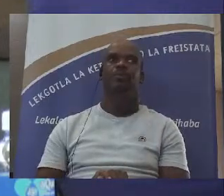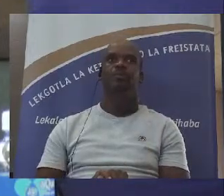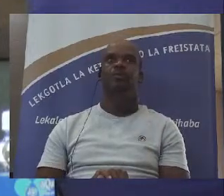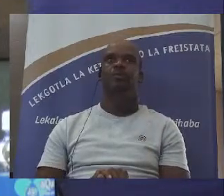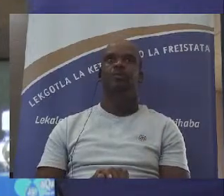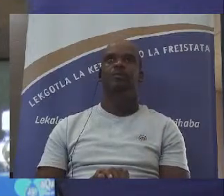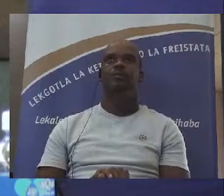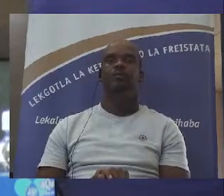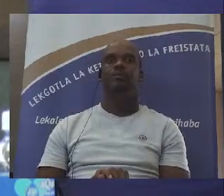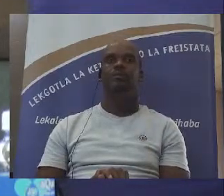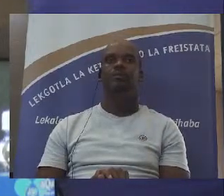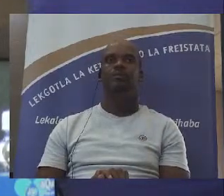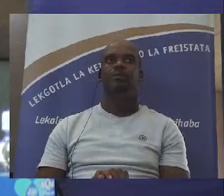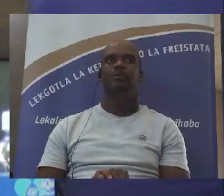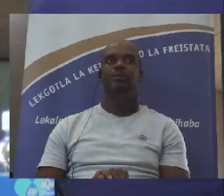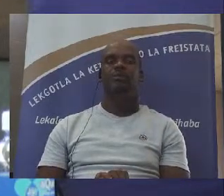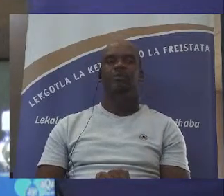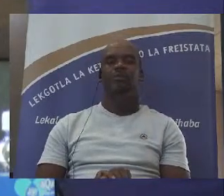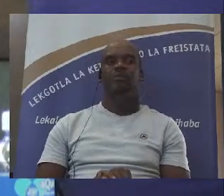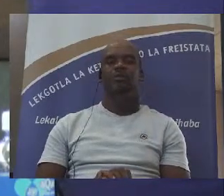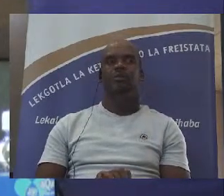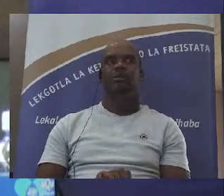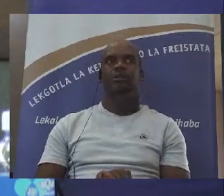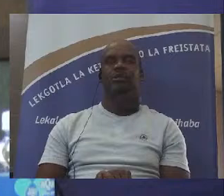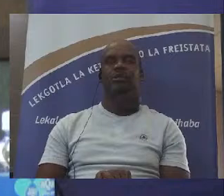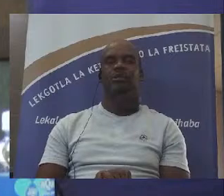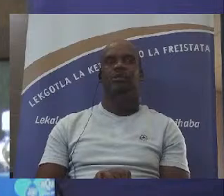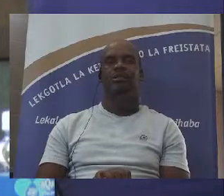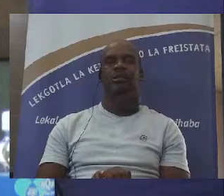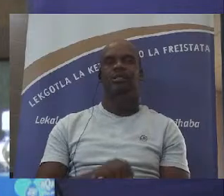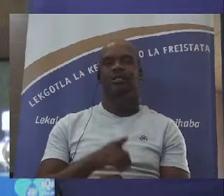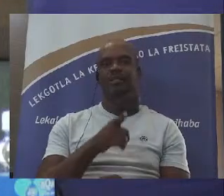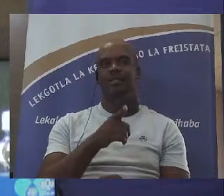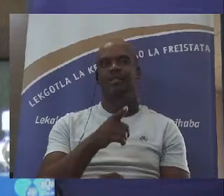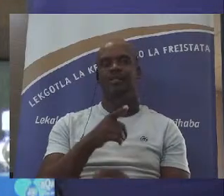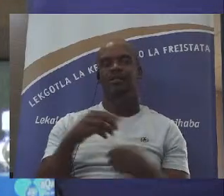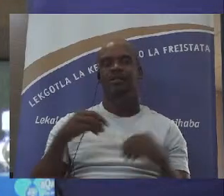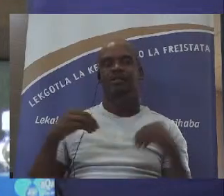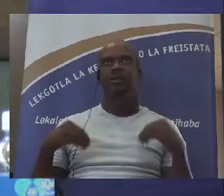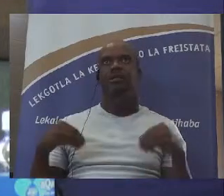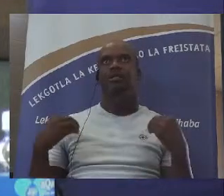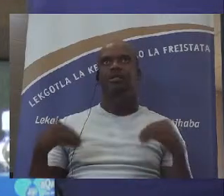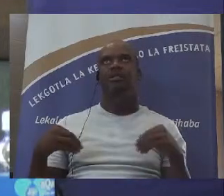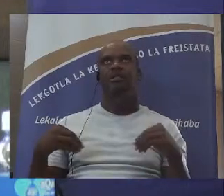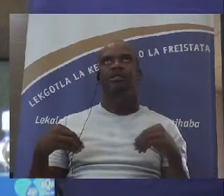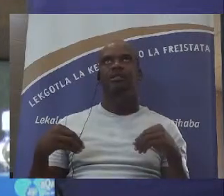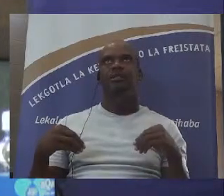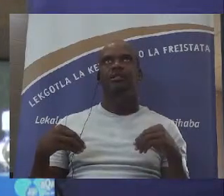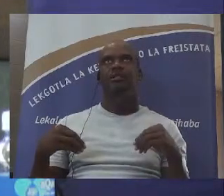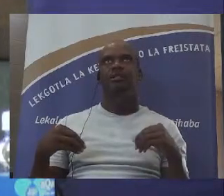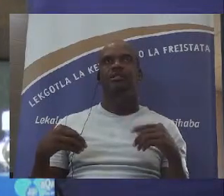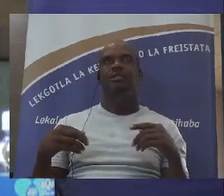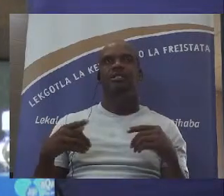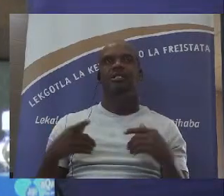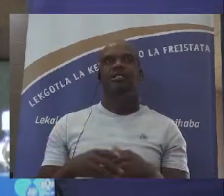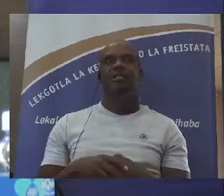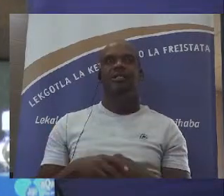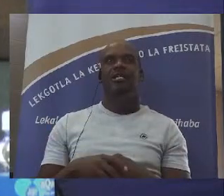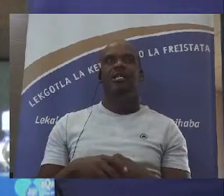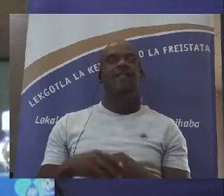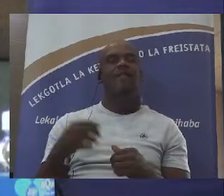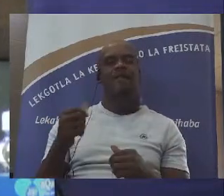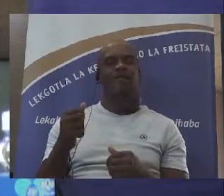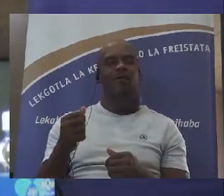this sector or this industry for the drilling of oil and gas is capital intensive, iya